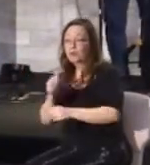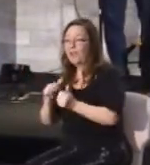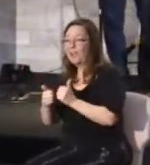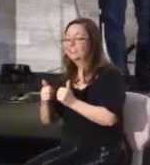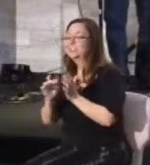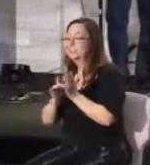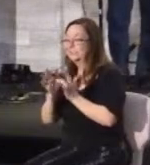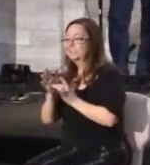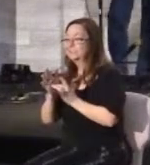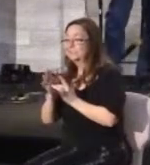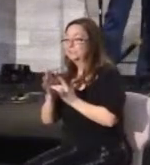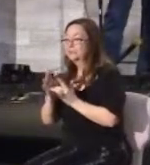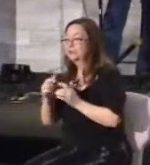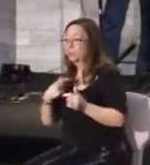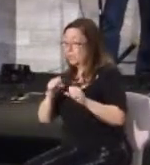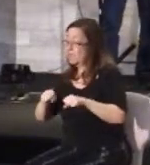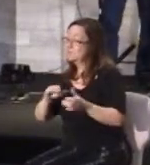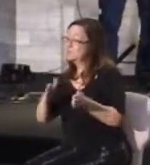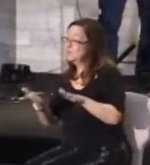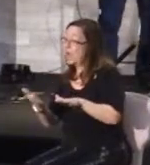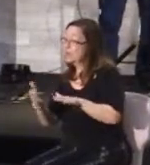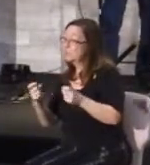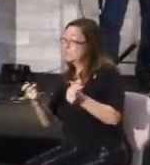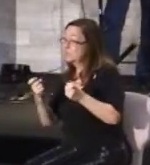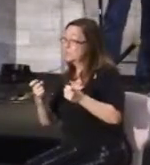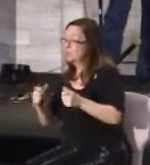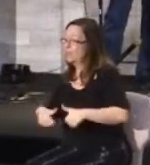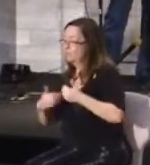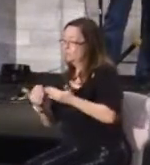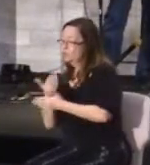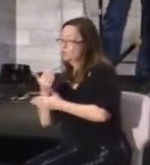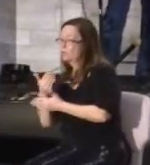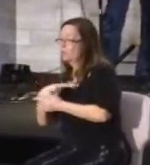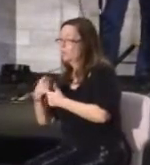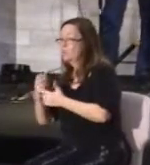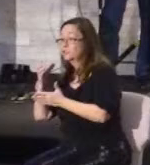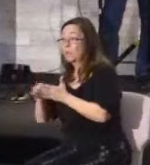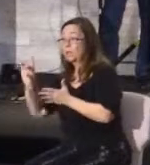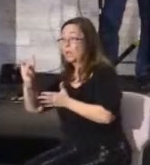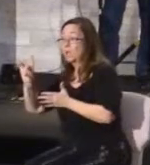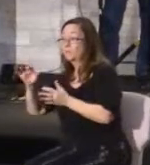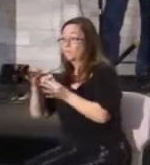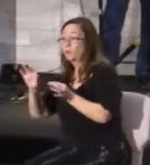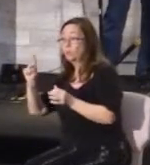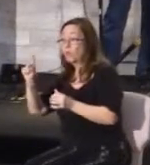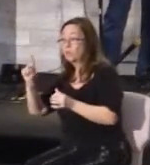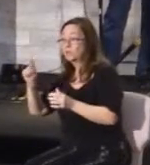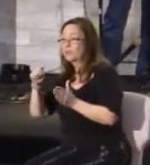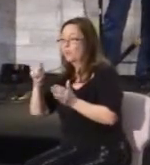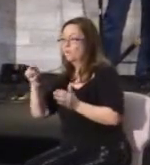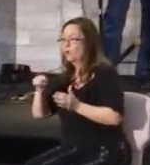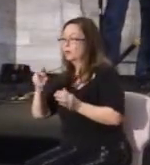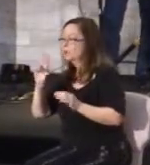Jesus. We can die to sin and live a new life, chapters 5 through 6. And then in Romans chapter 8, he starts off with verse 1, therefore there is